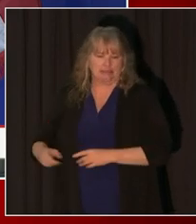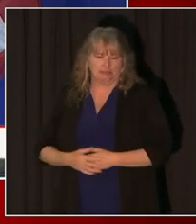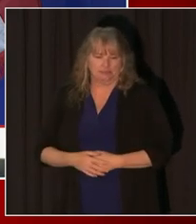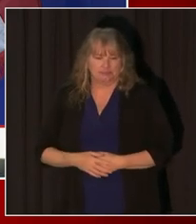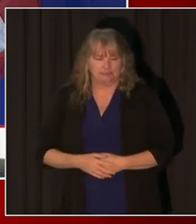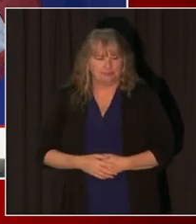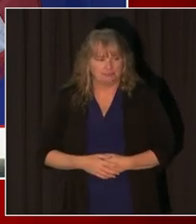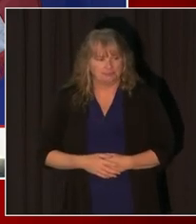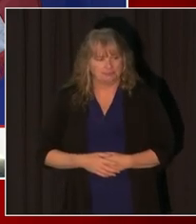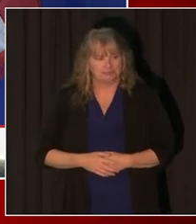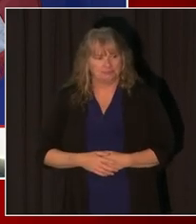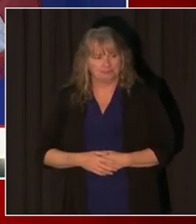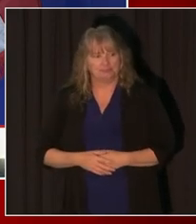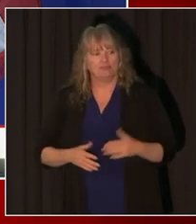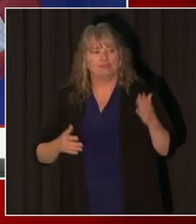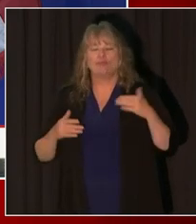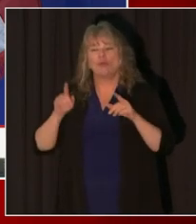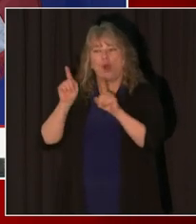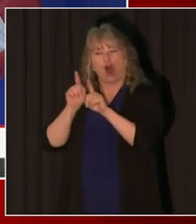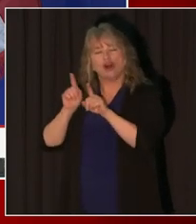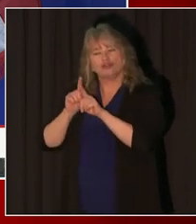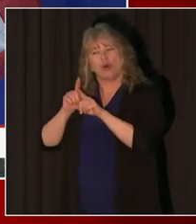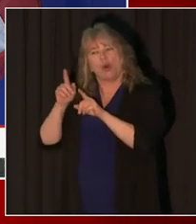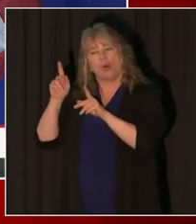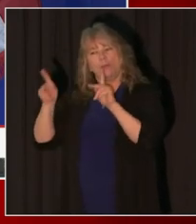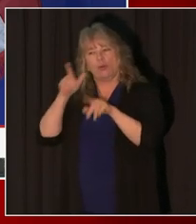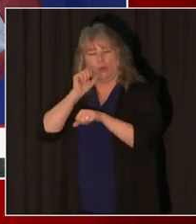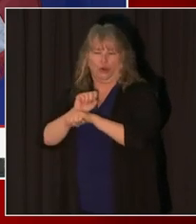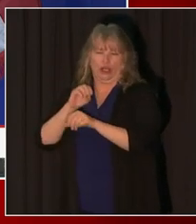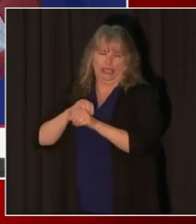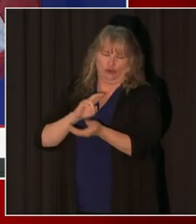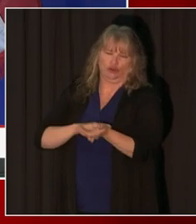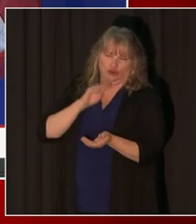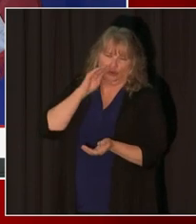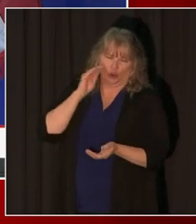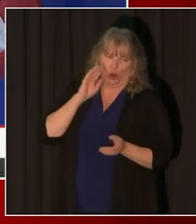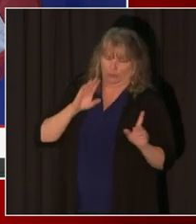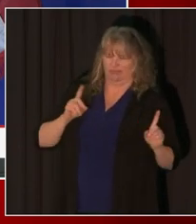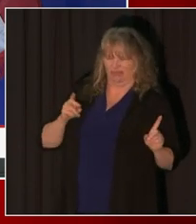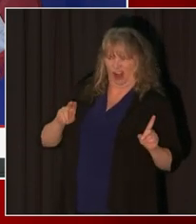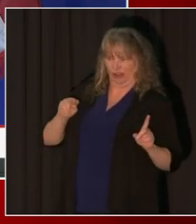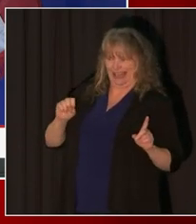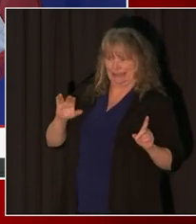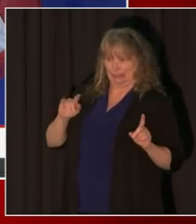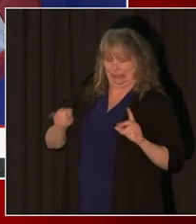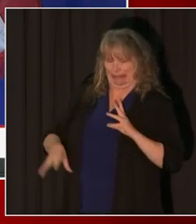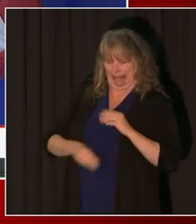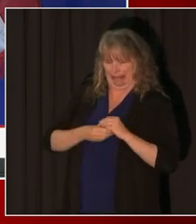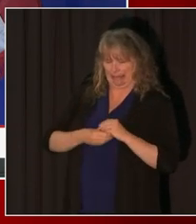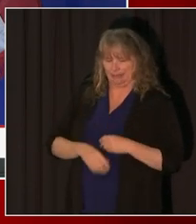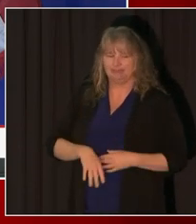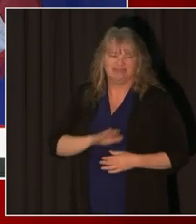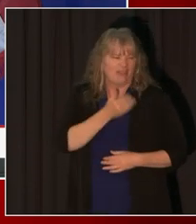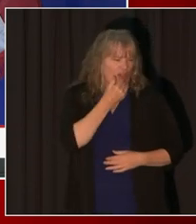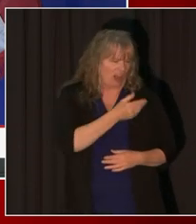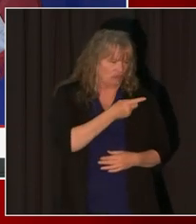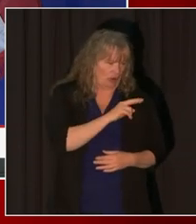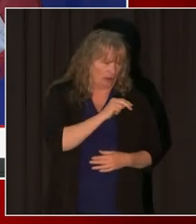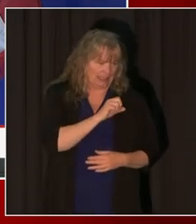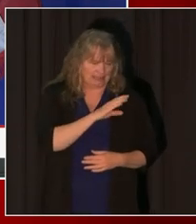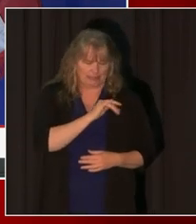tested. And long-term care facilities. And long-term care facilities. Thanks for adding, Doc. James. Yeah, real quick,